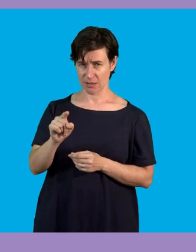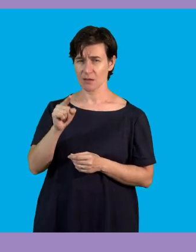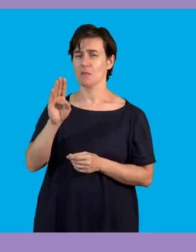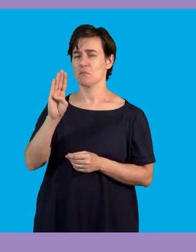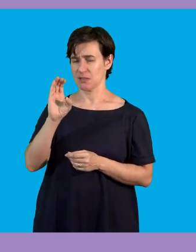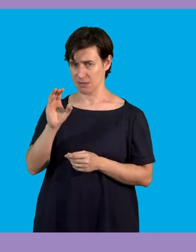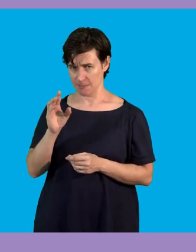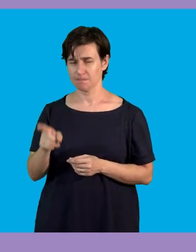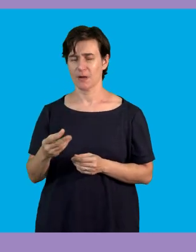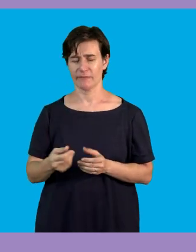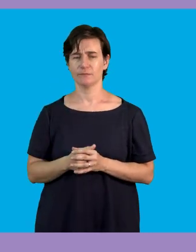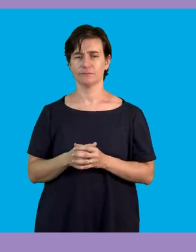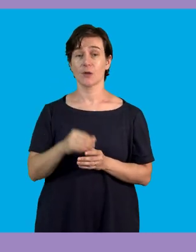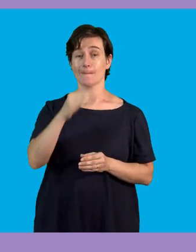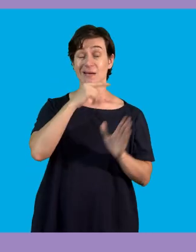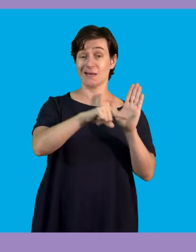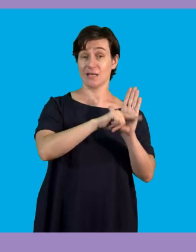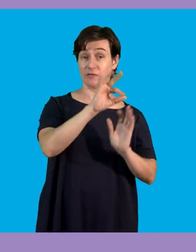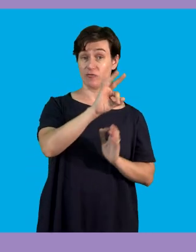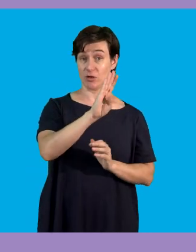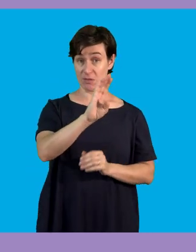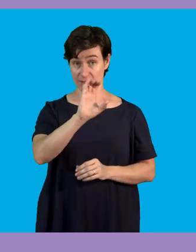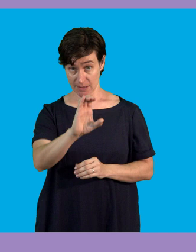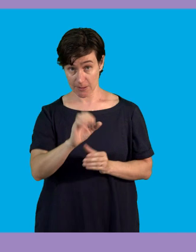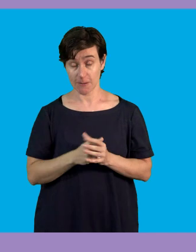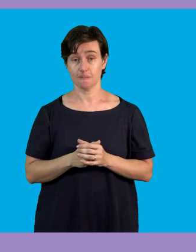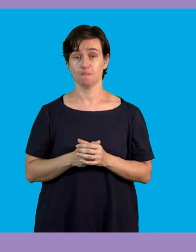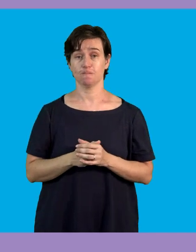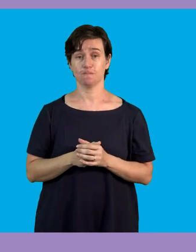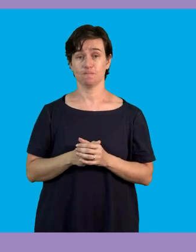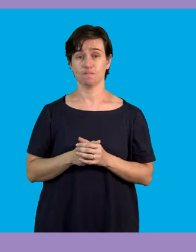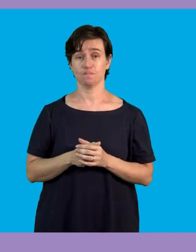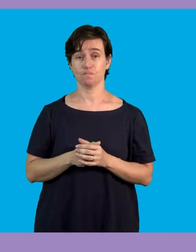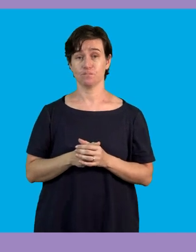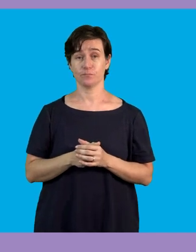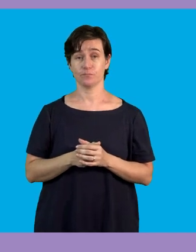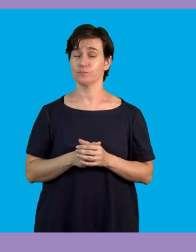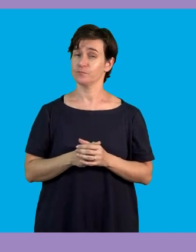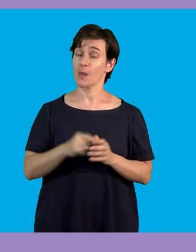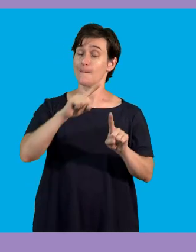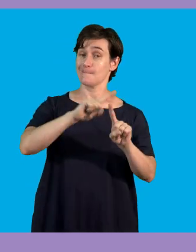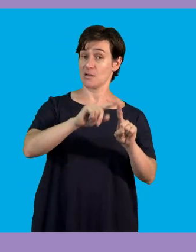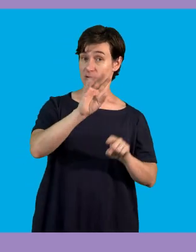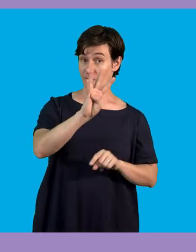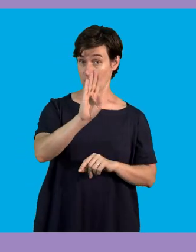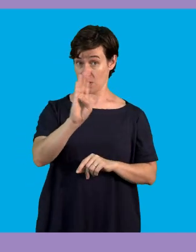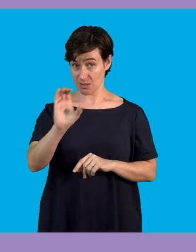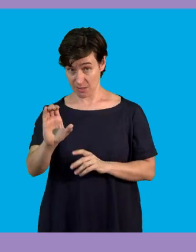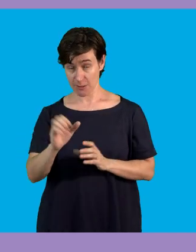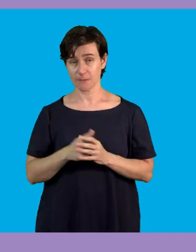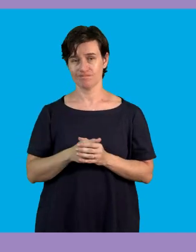BC, and BC. So that's negative 3BC and